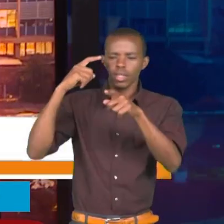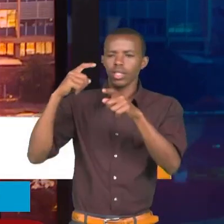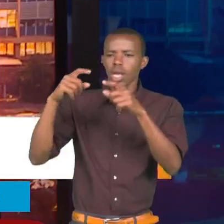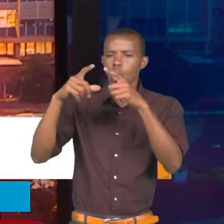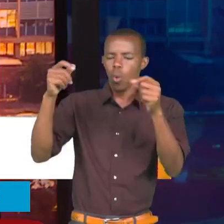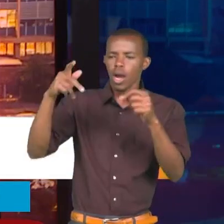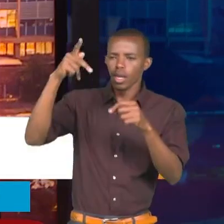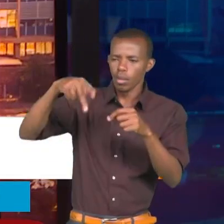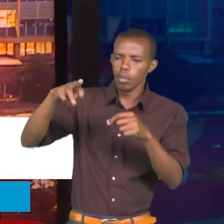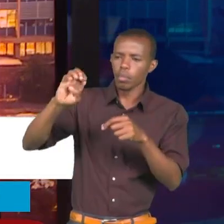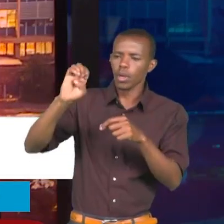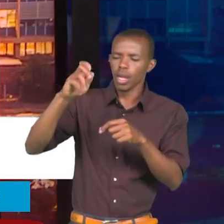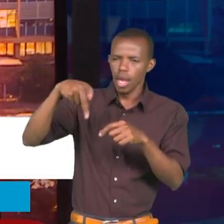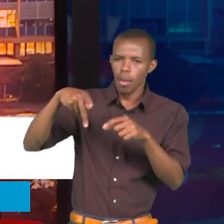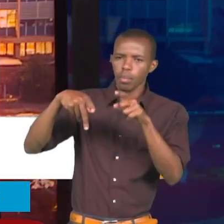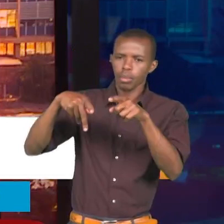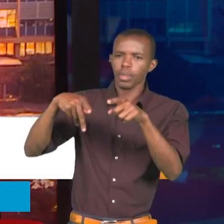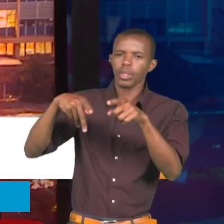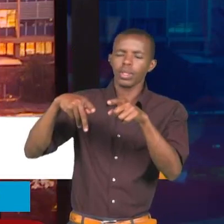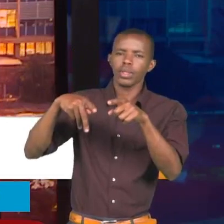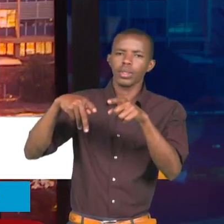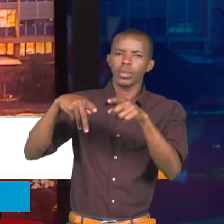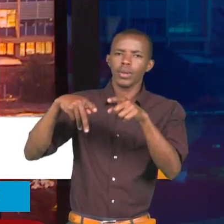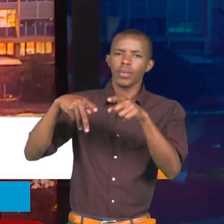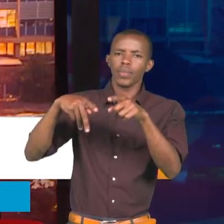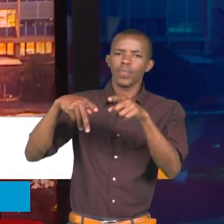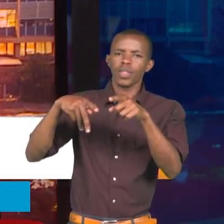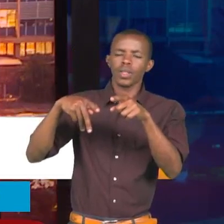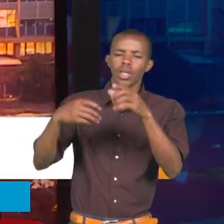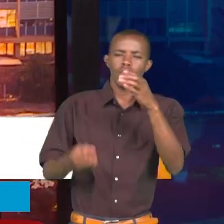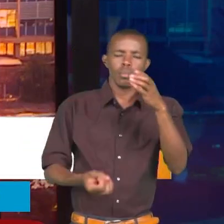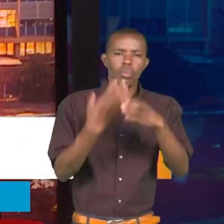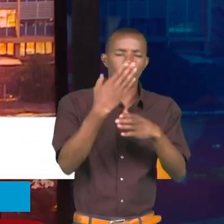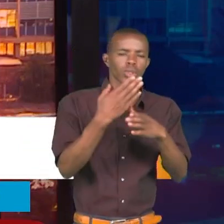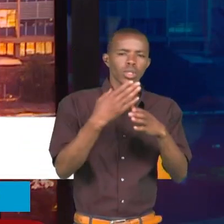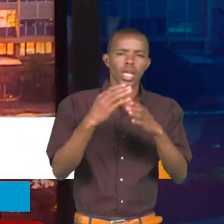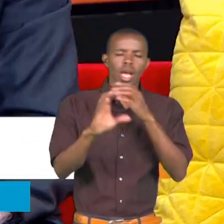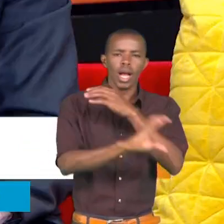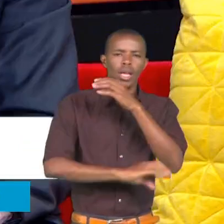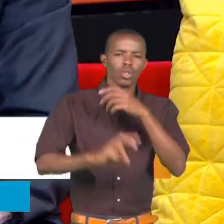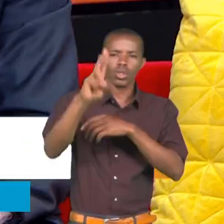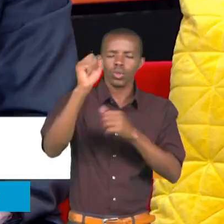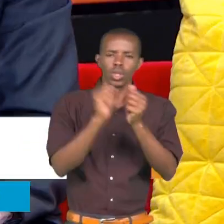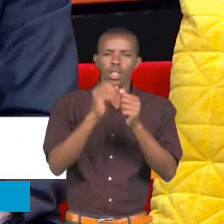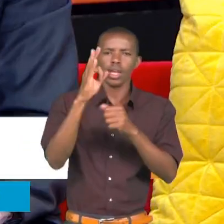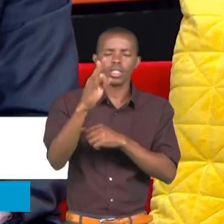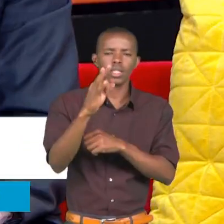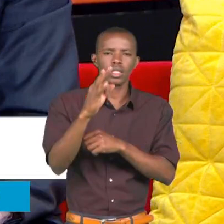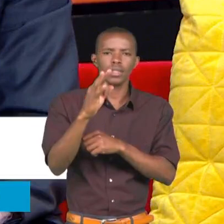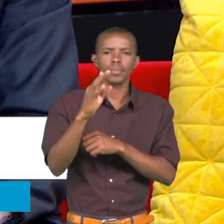PrEP in full is pre-exposure prophylaxis. It was introduced in the country in 2013, but that